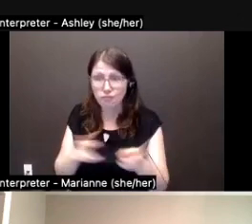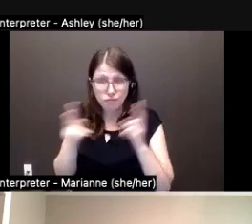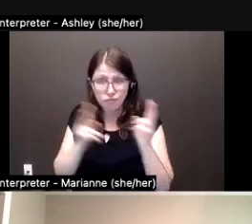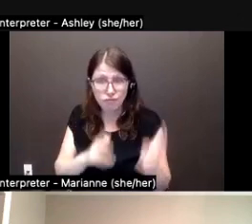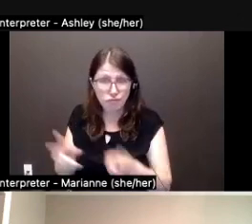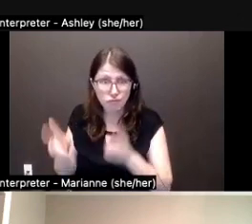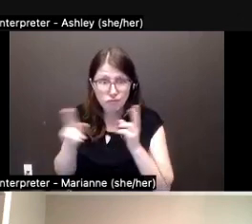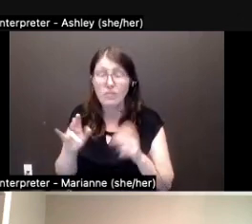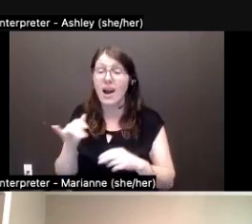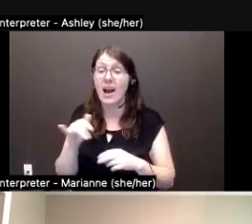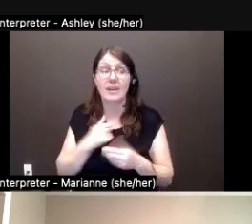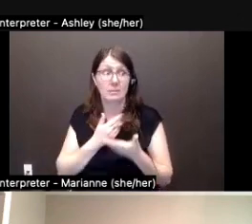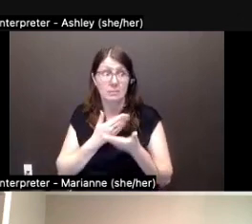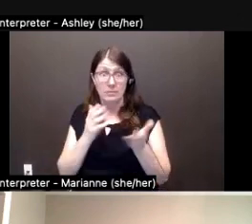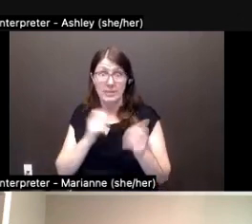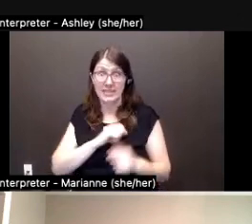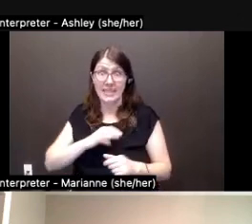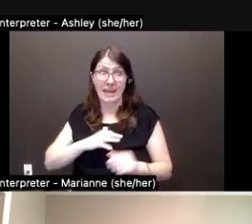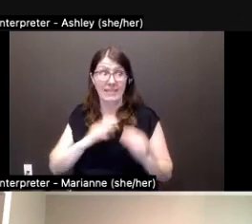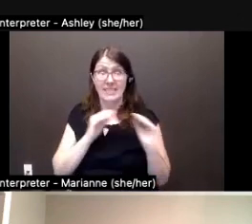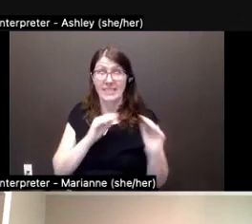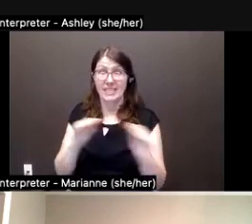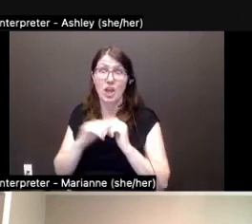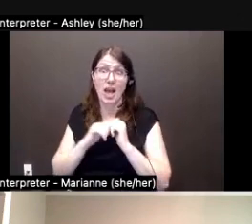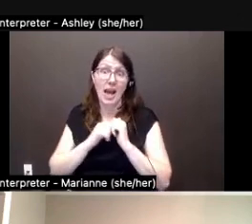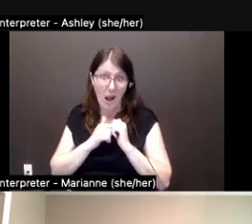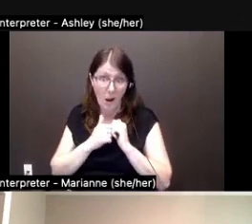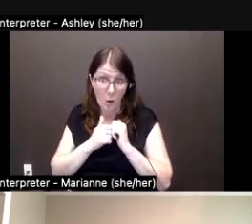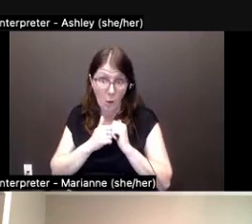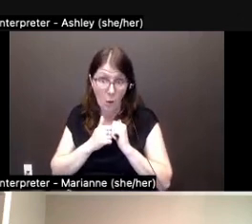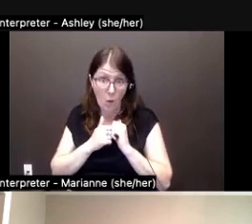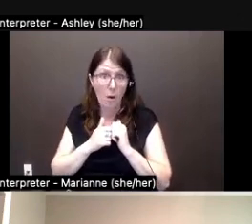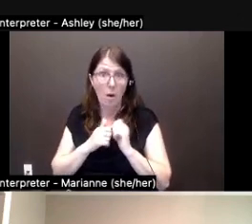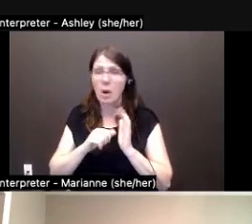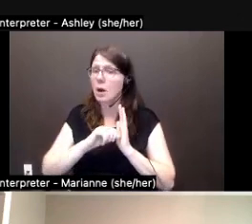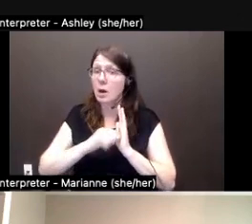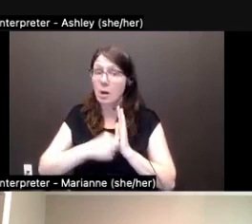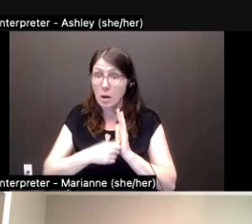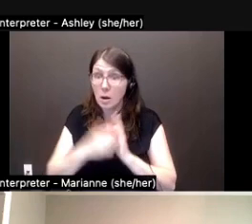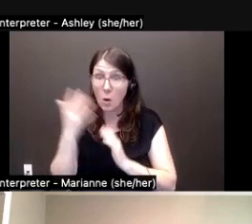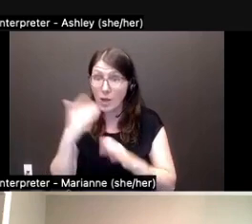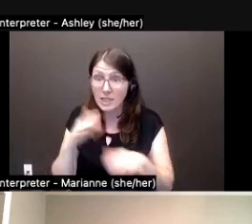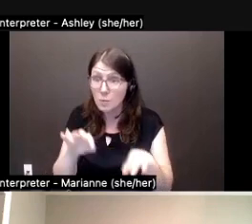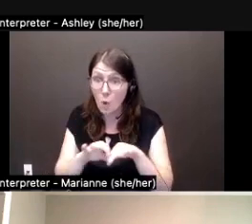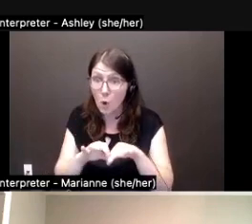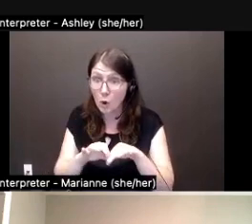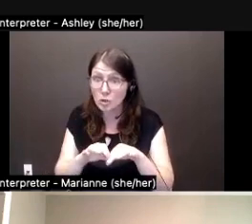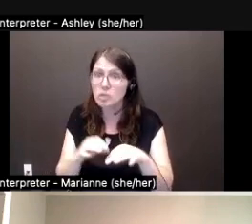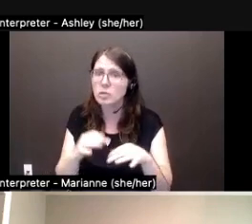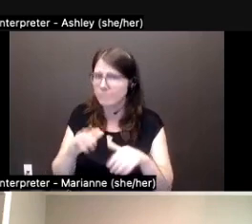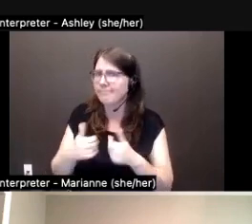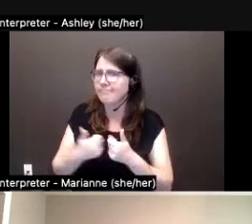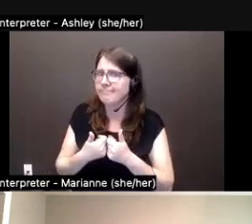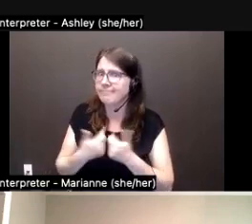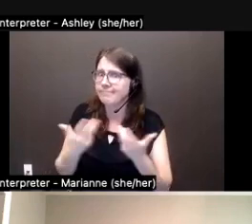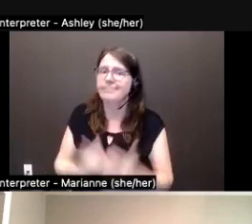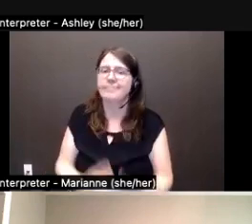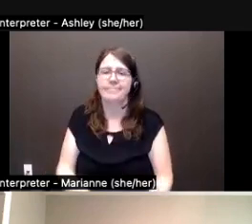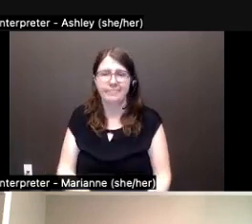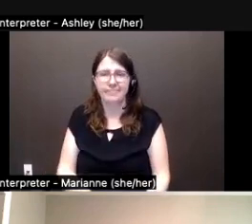staff how to use it and why it's important and following the trends and stuff like that.